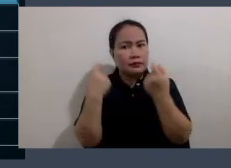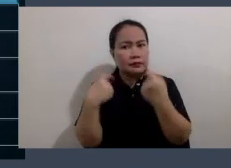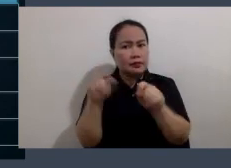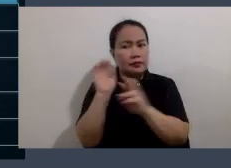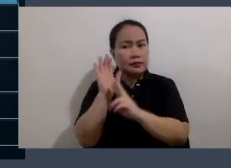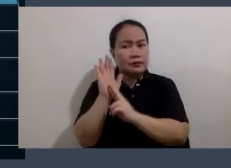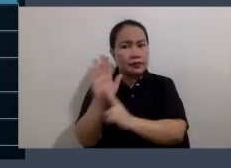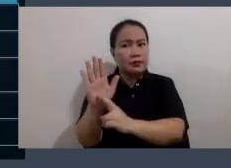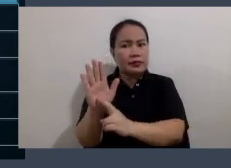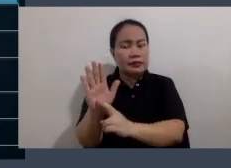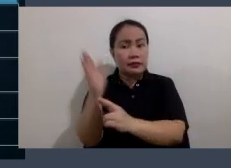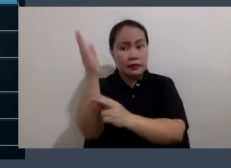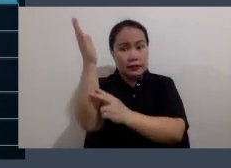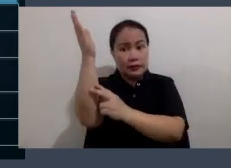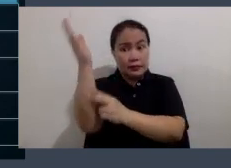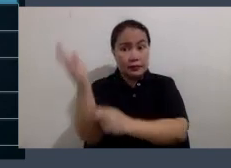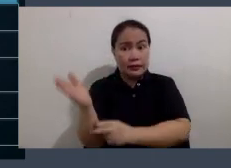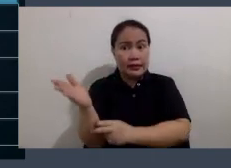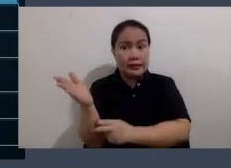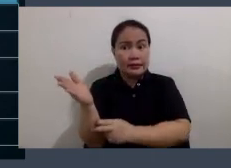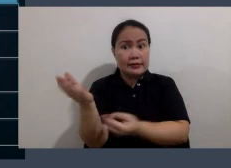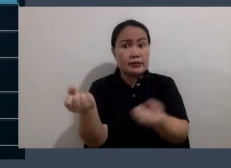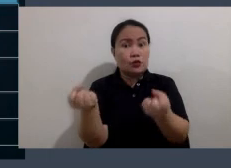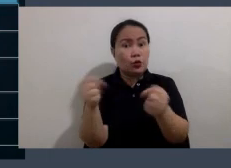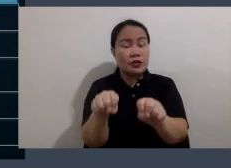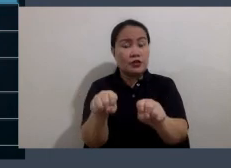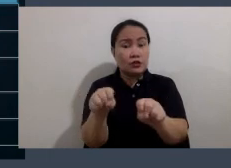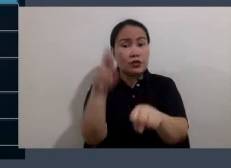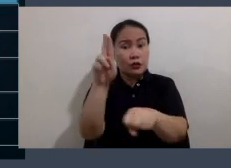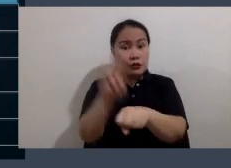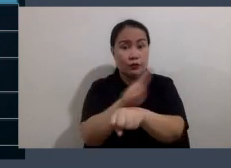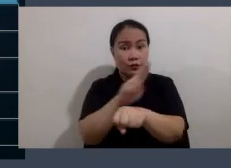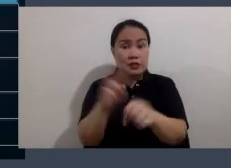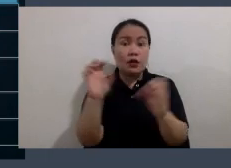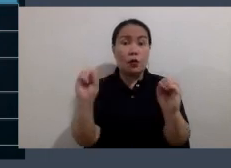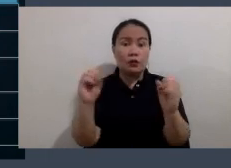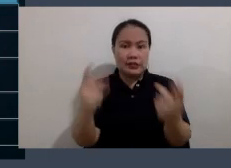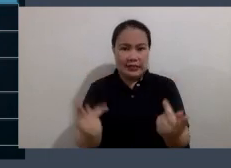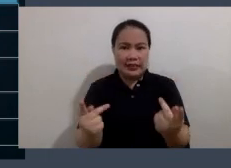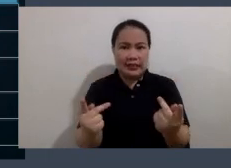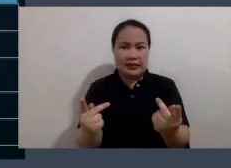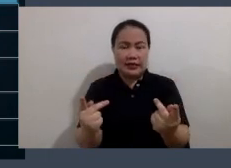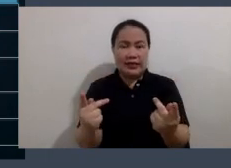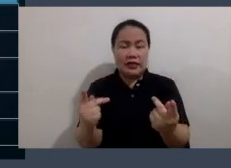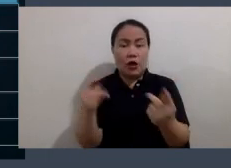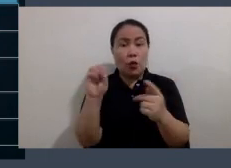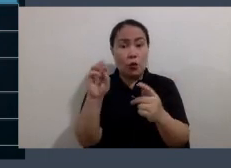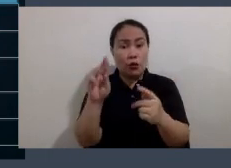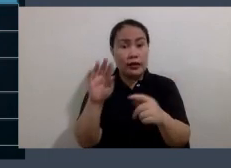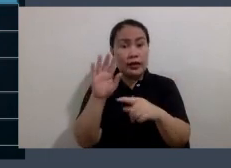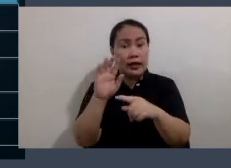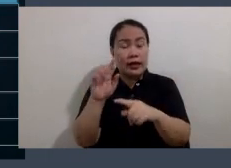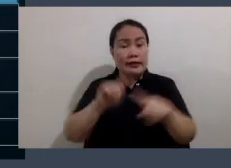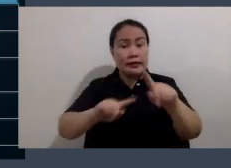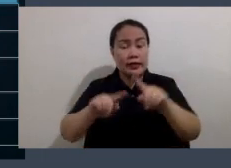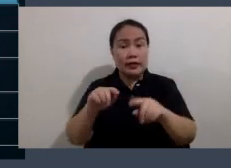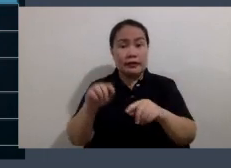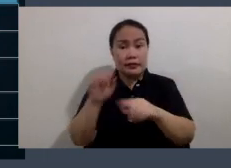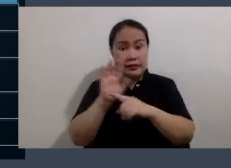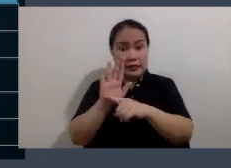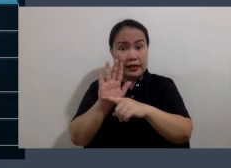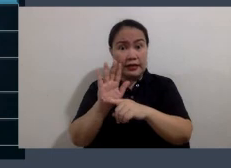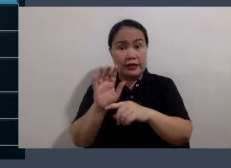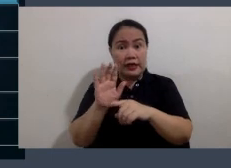to represent itong mga situations na to using opposites, okay, or sign numbers. So,